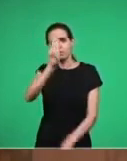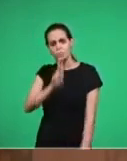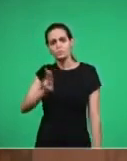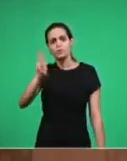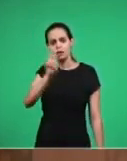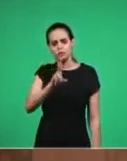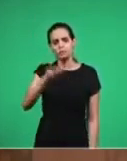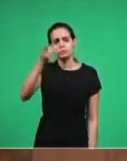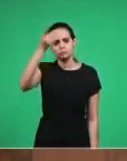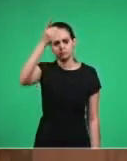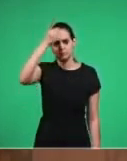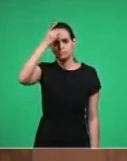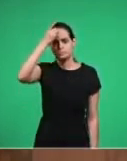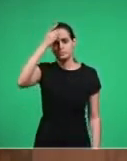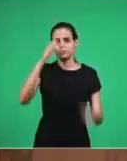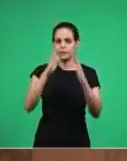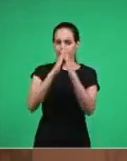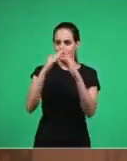to God.